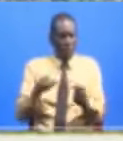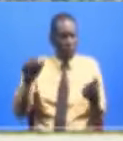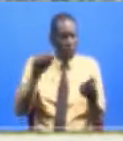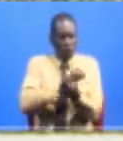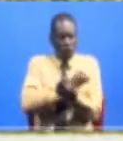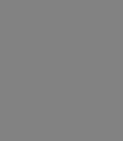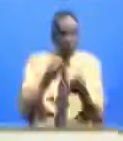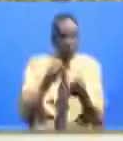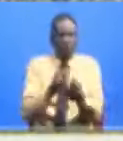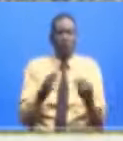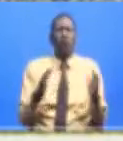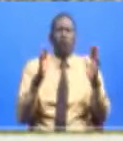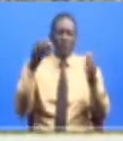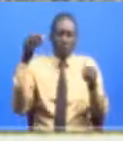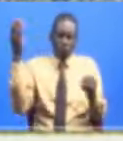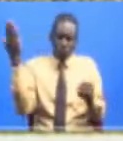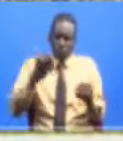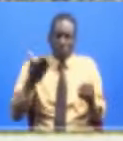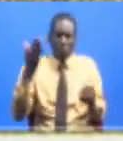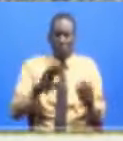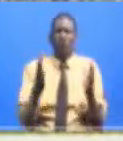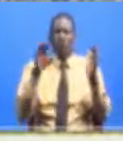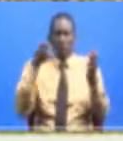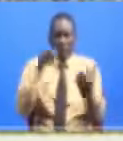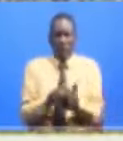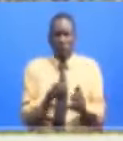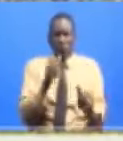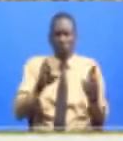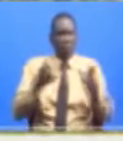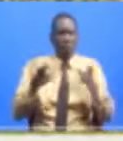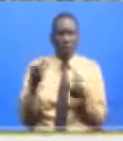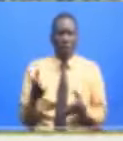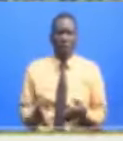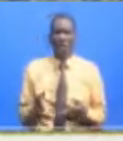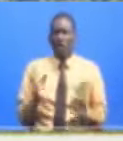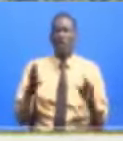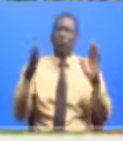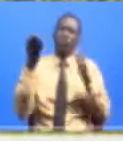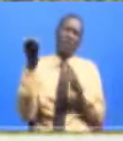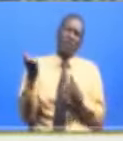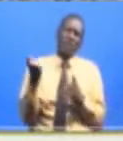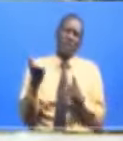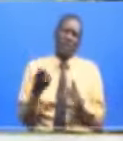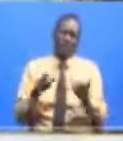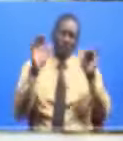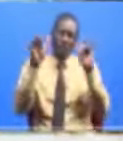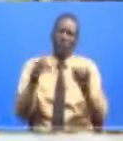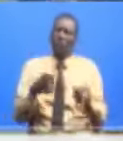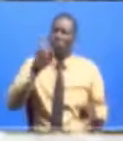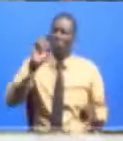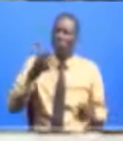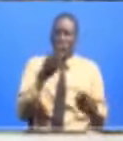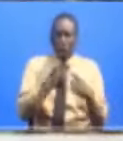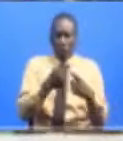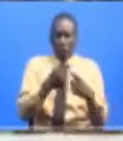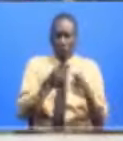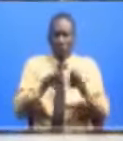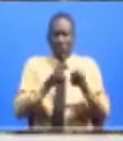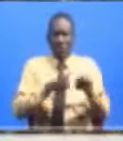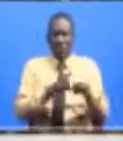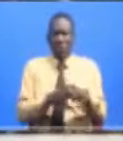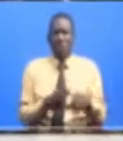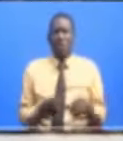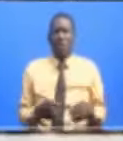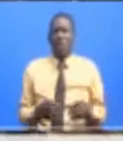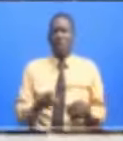forest cover which is already in existence? This forest has taken thousands of years. However, the Kenya